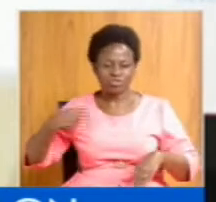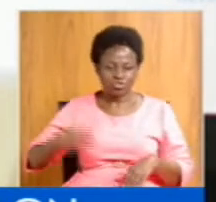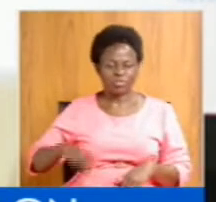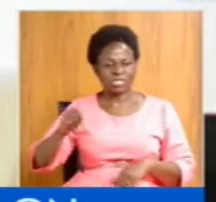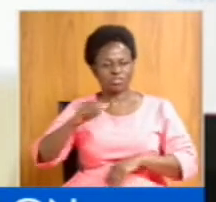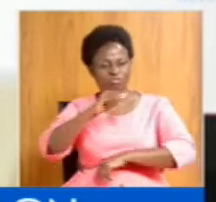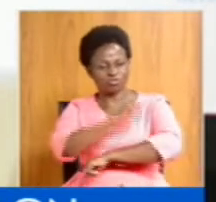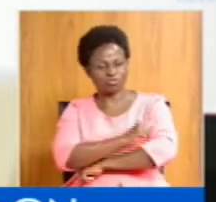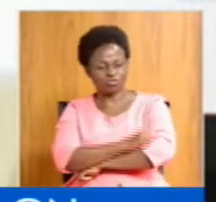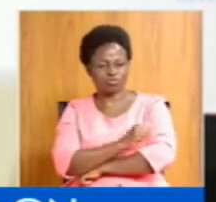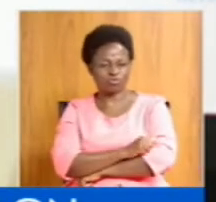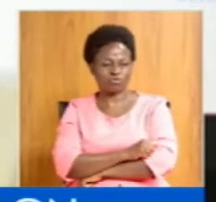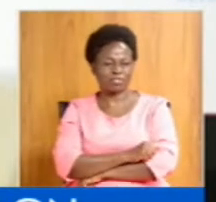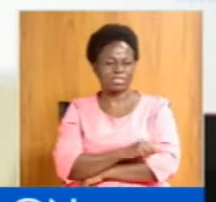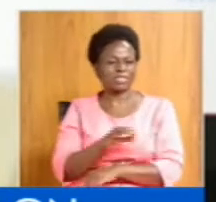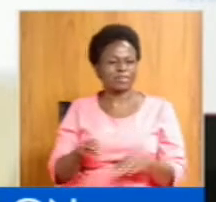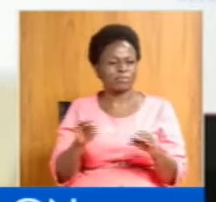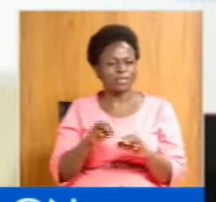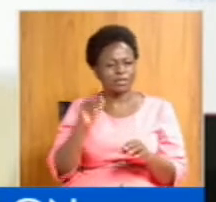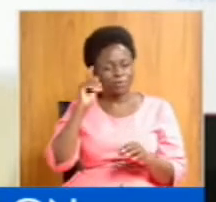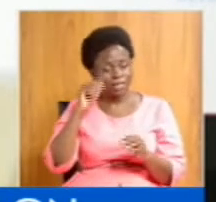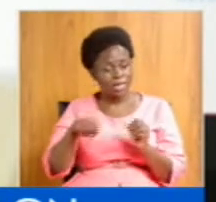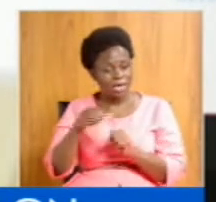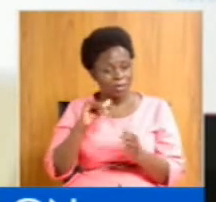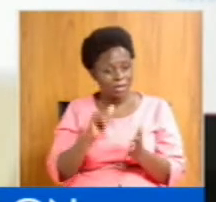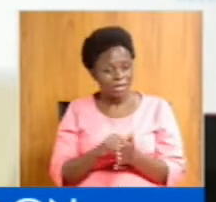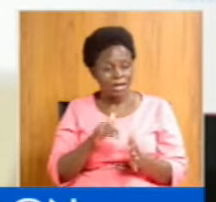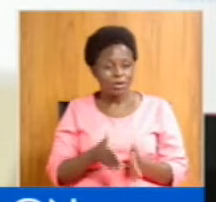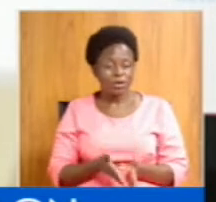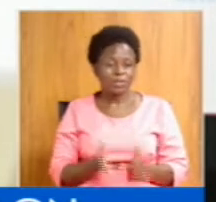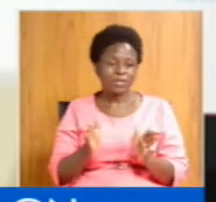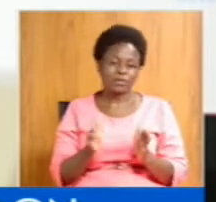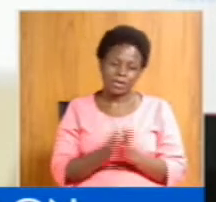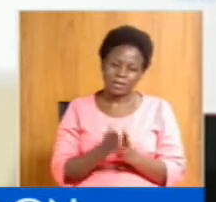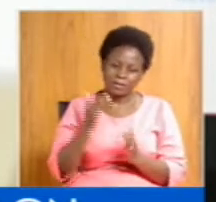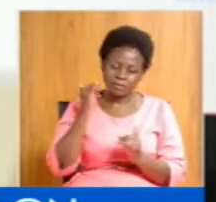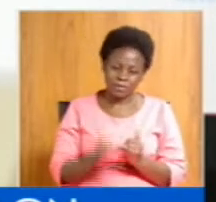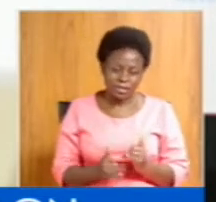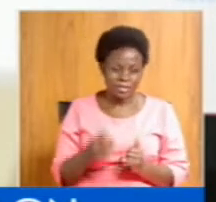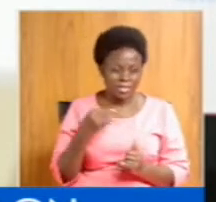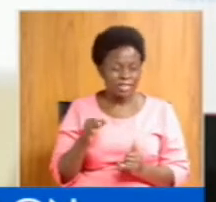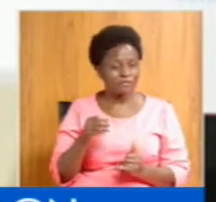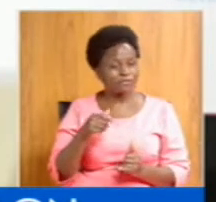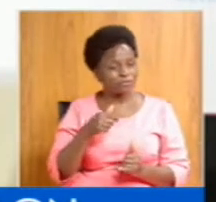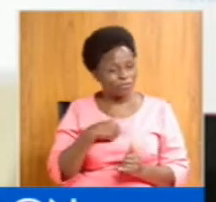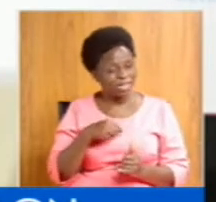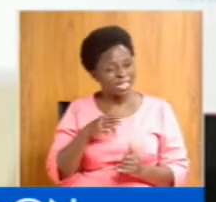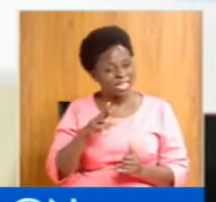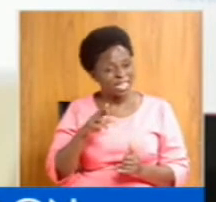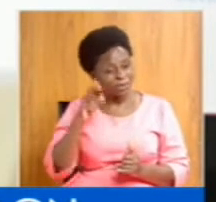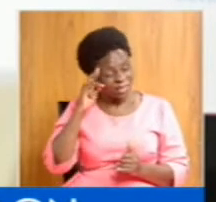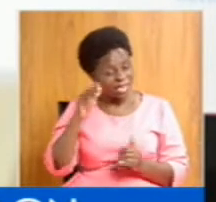schools right to higher schools so it's important for us to think about it along that way and finally if we don't rethink